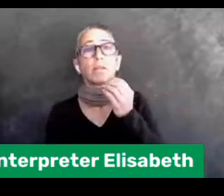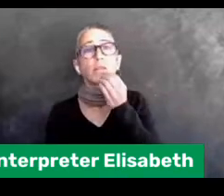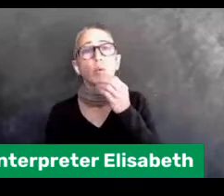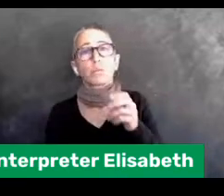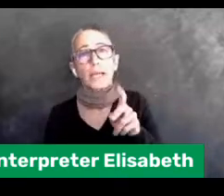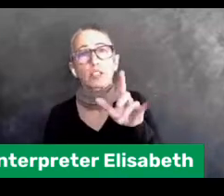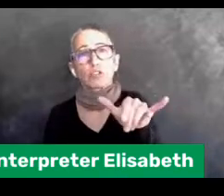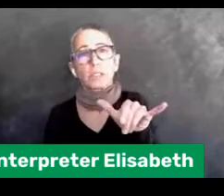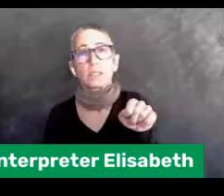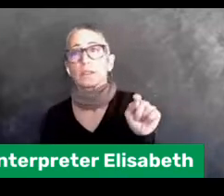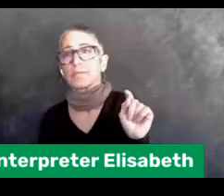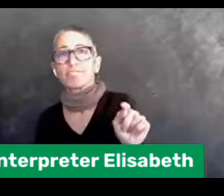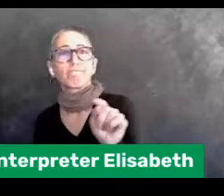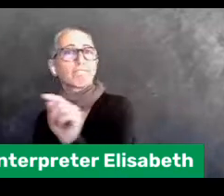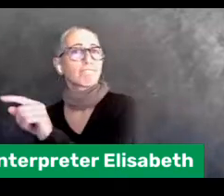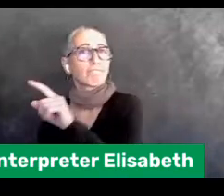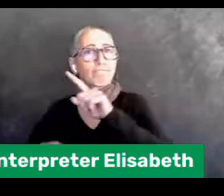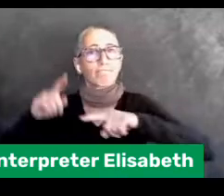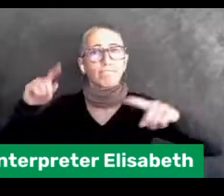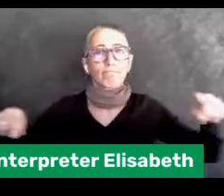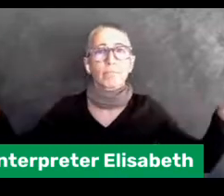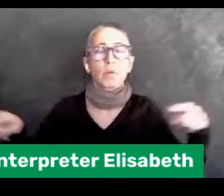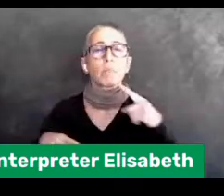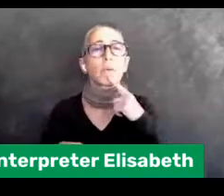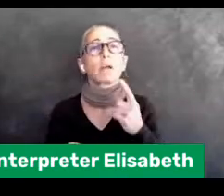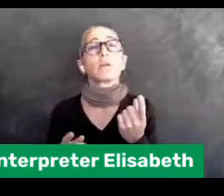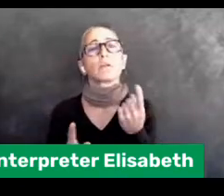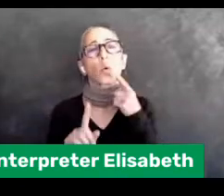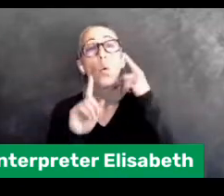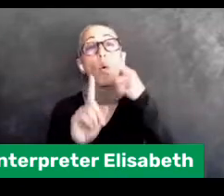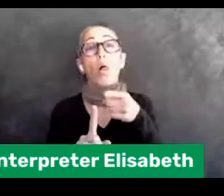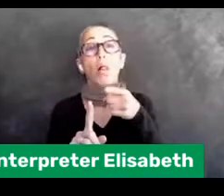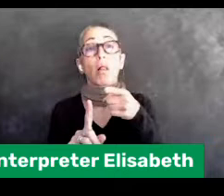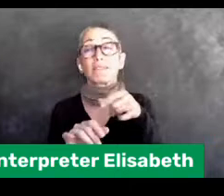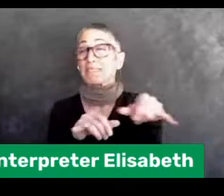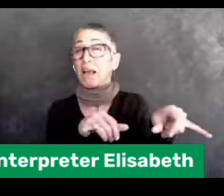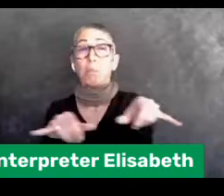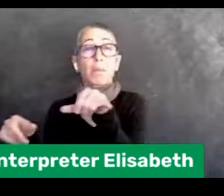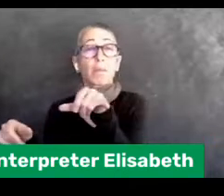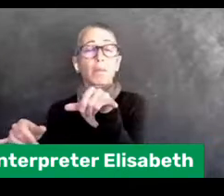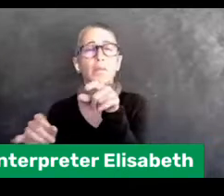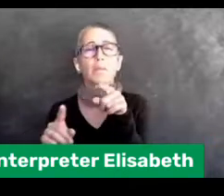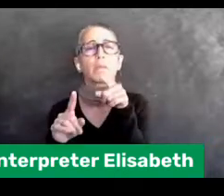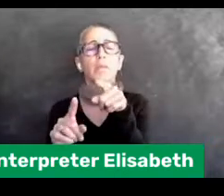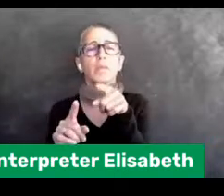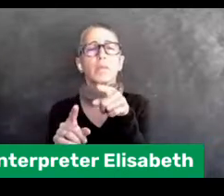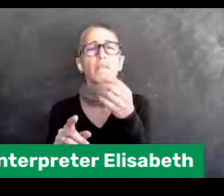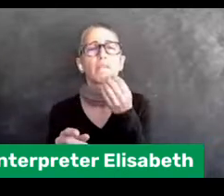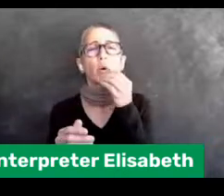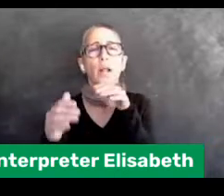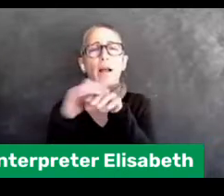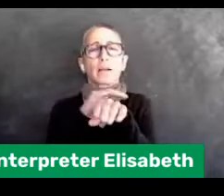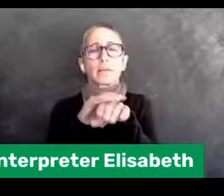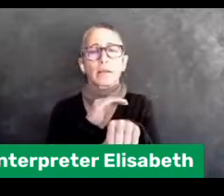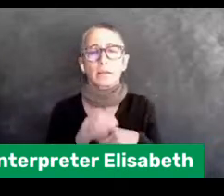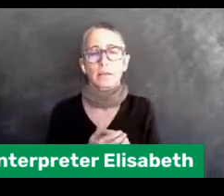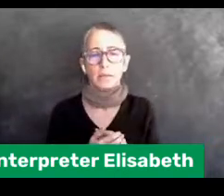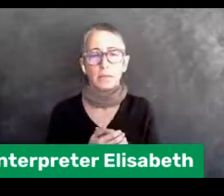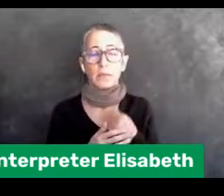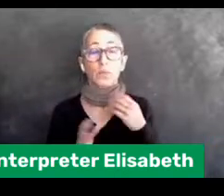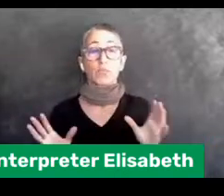of expanding and promoting healthy food access in Austin. To achieve this goal, we have met monthly since the fall of